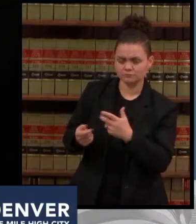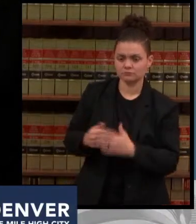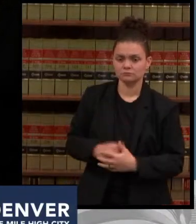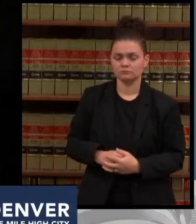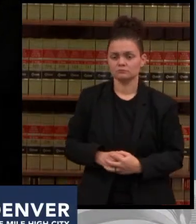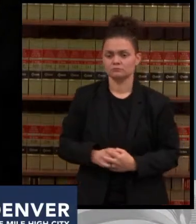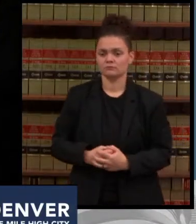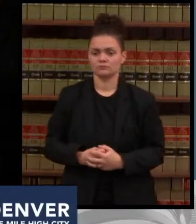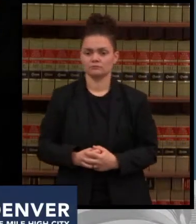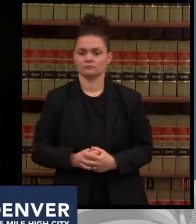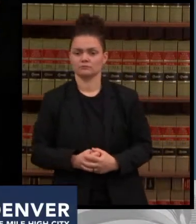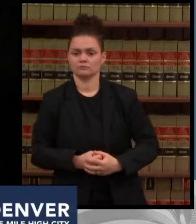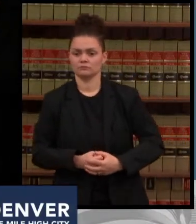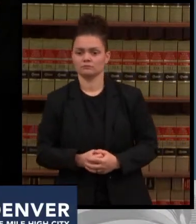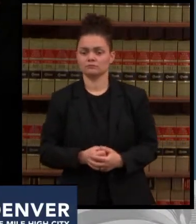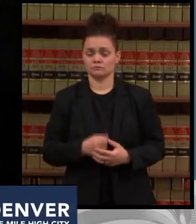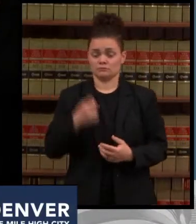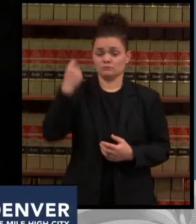enforcement efforts,